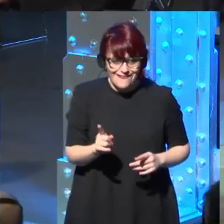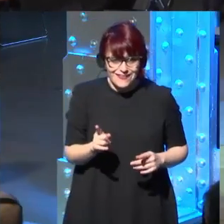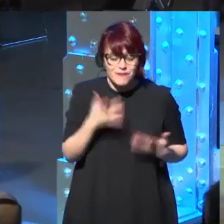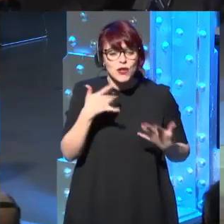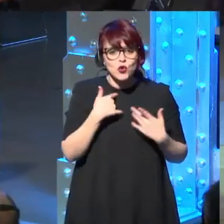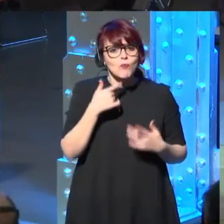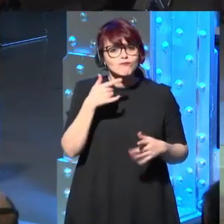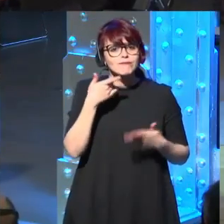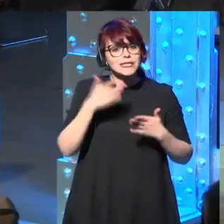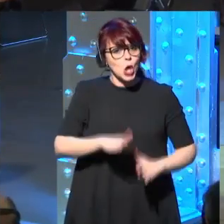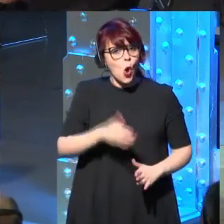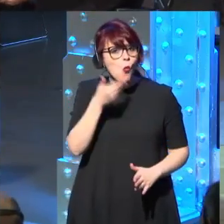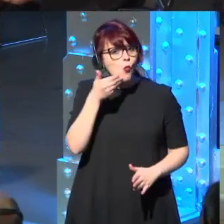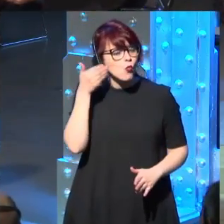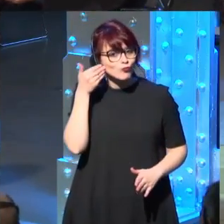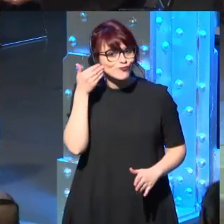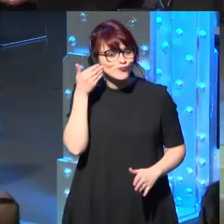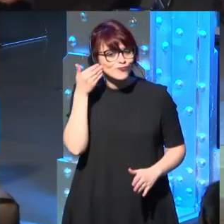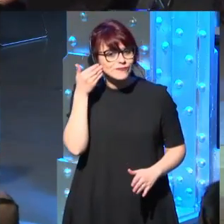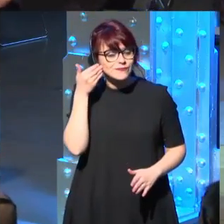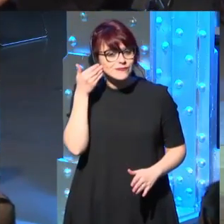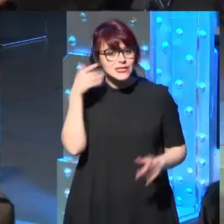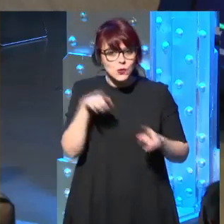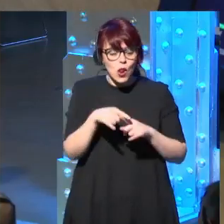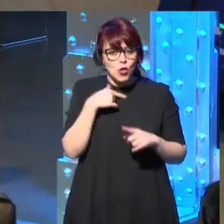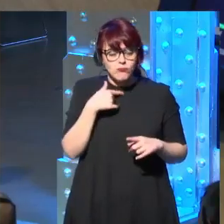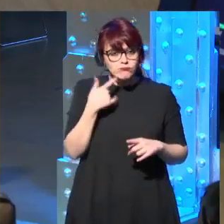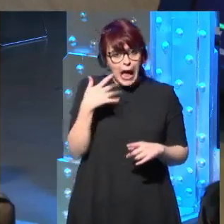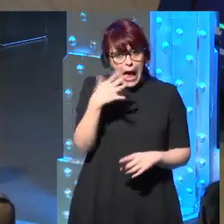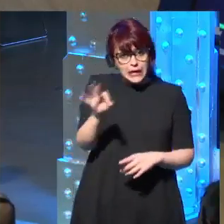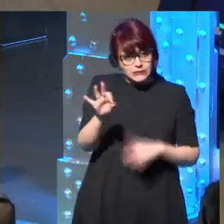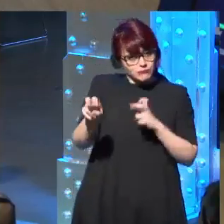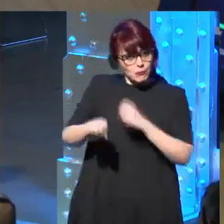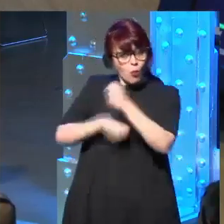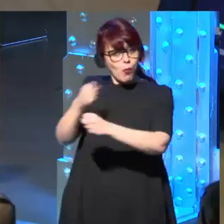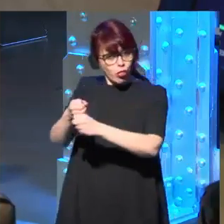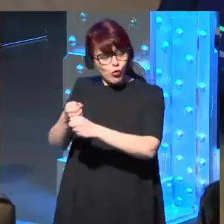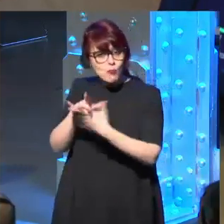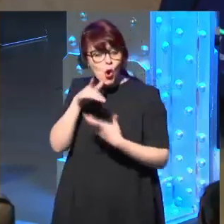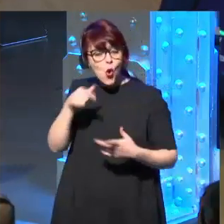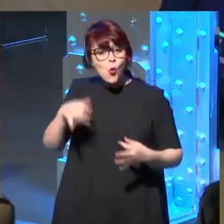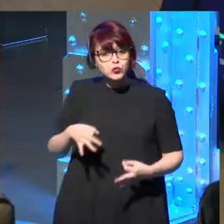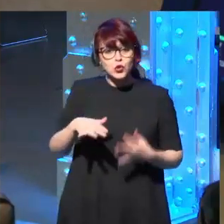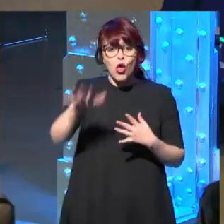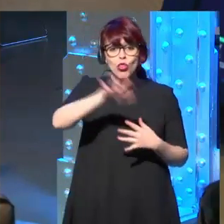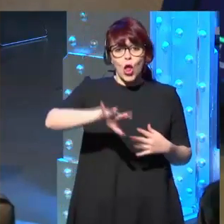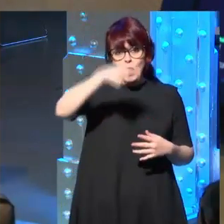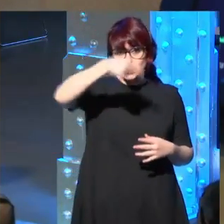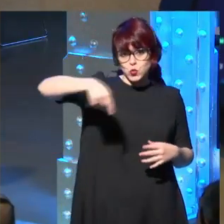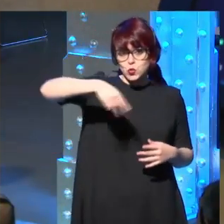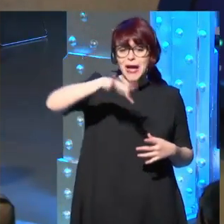dual expert, my father, because in the south of the Canary Islands there was no